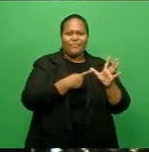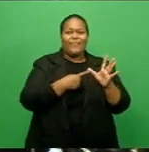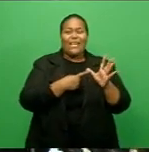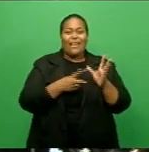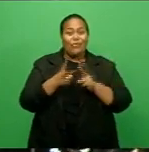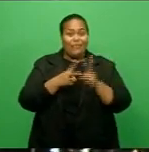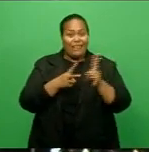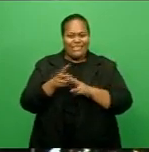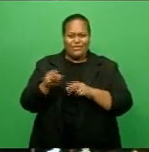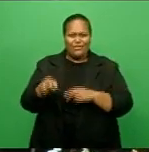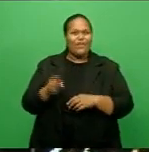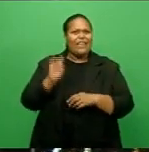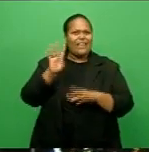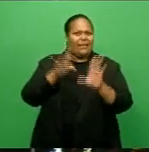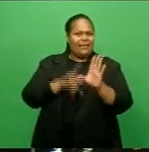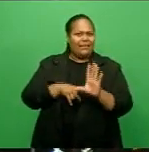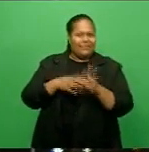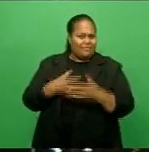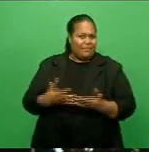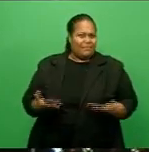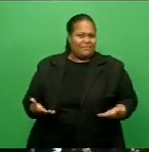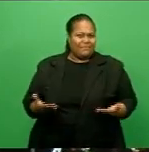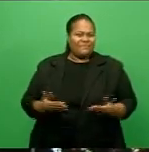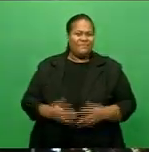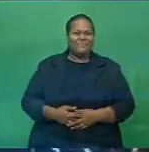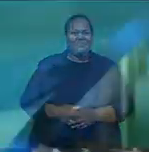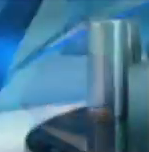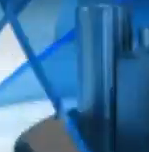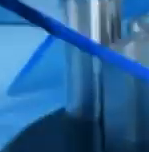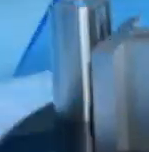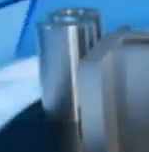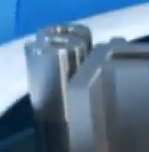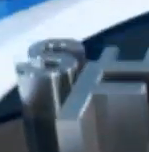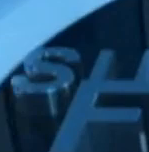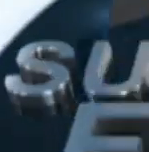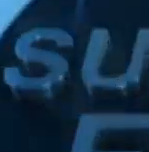Nununga with Dauvere's success story.